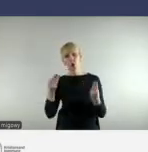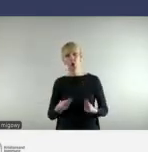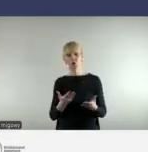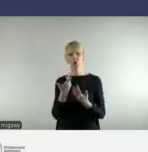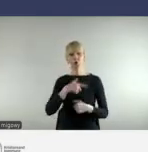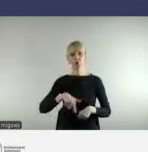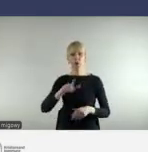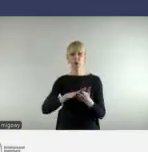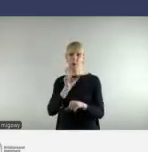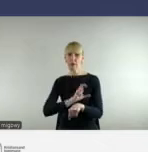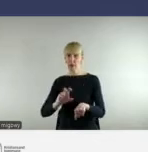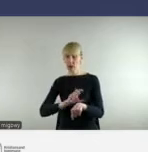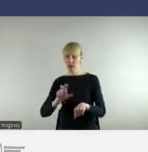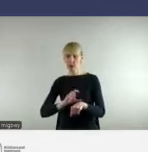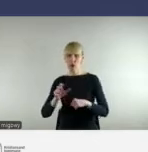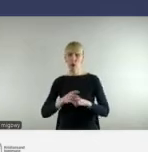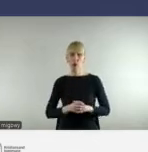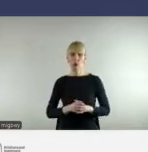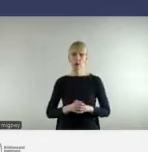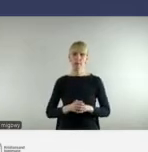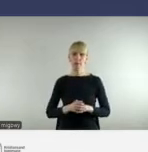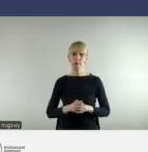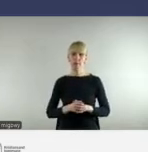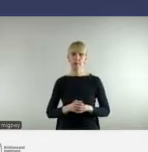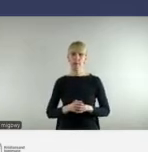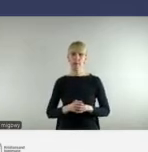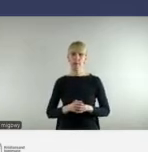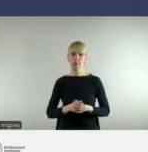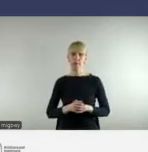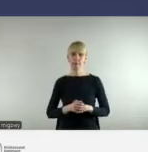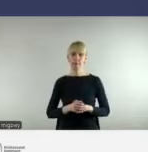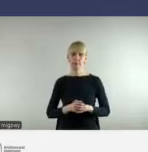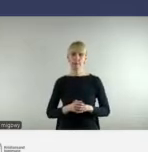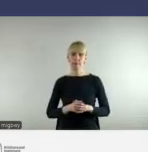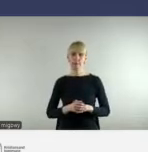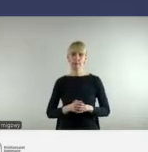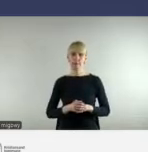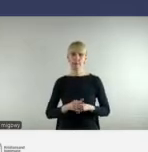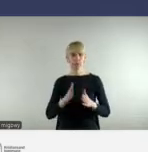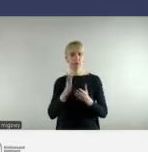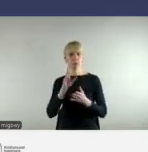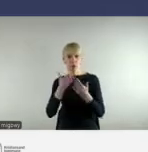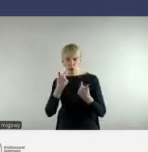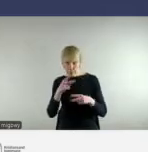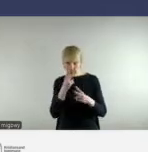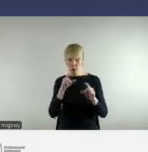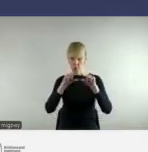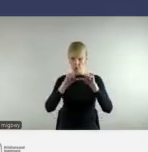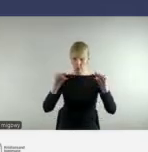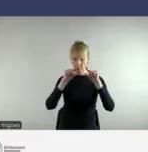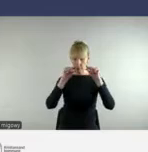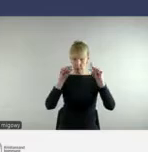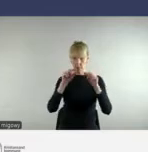In the middle, you see the green boxes. That is the operational coordination level.